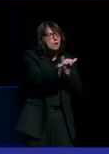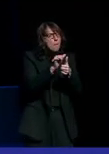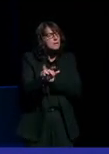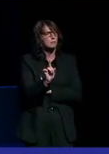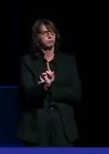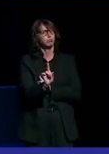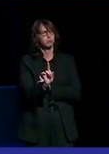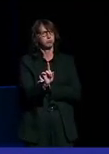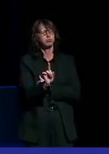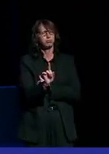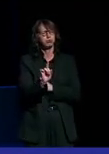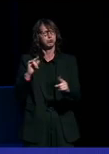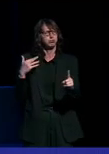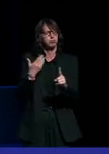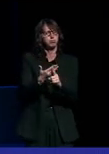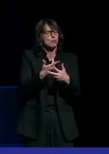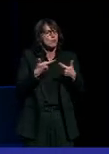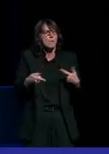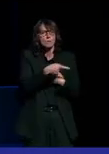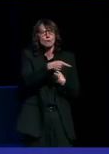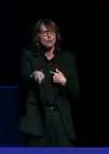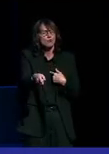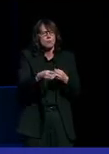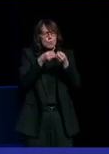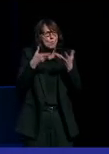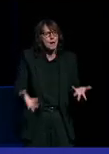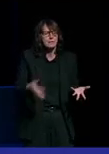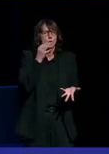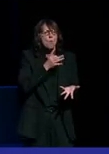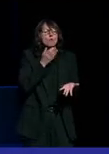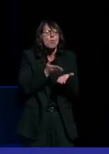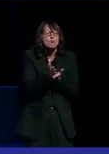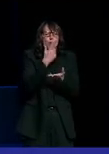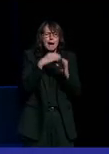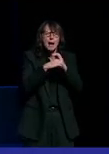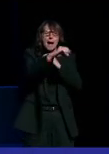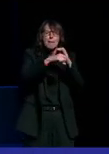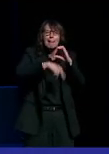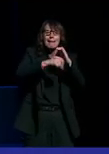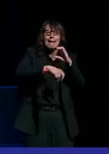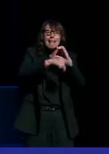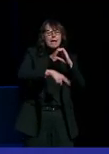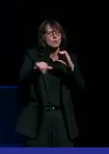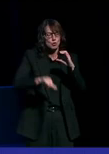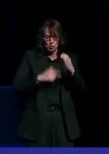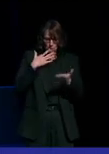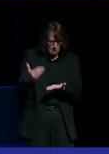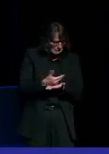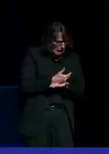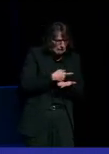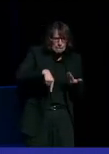for. Too much water is wasted through leaks each year when we should be conserving it.